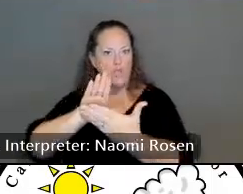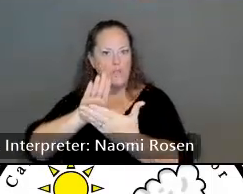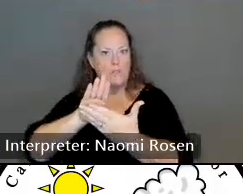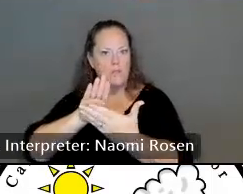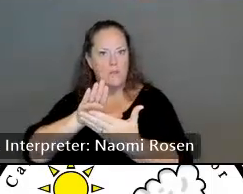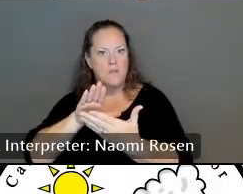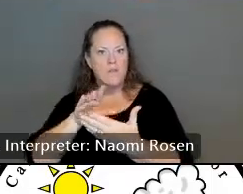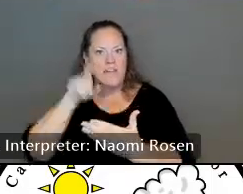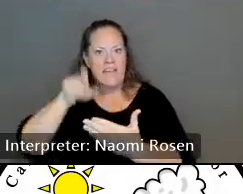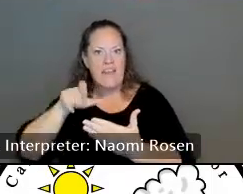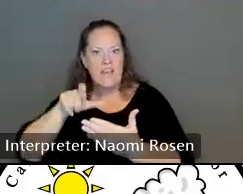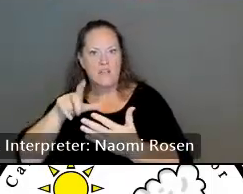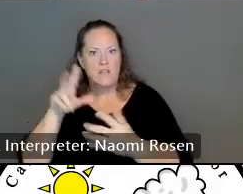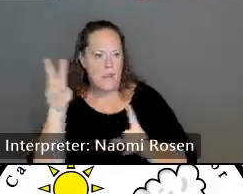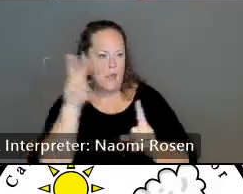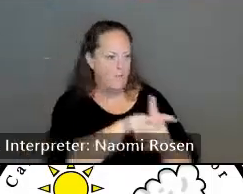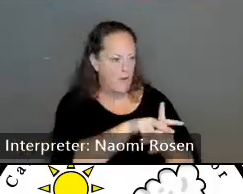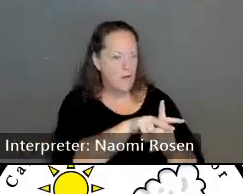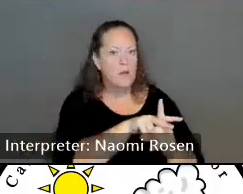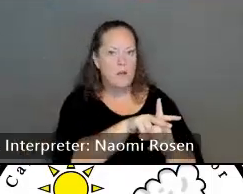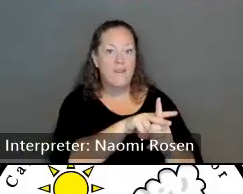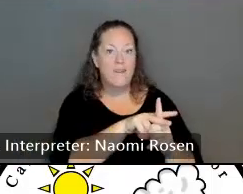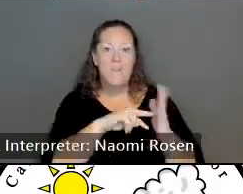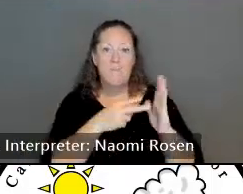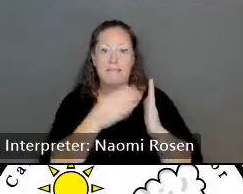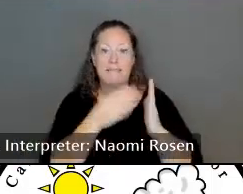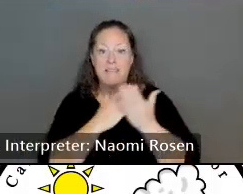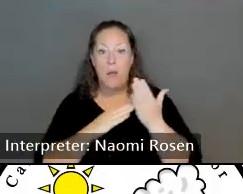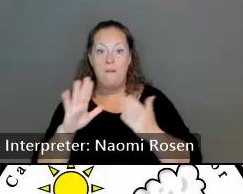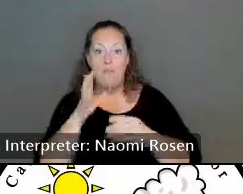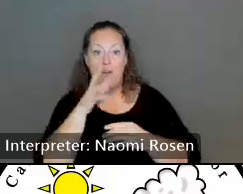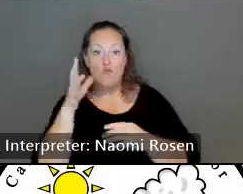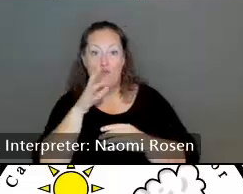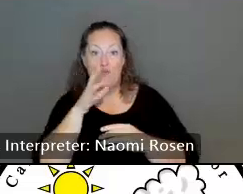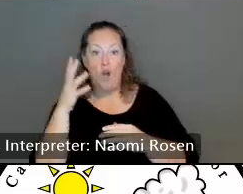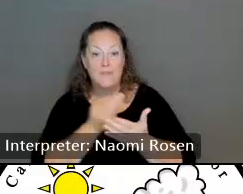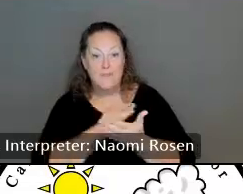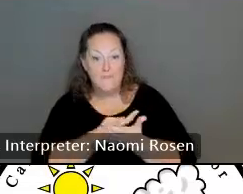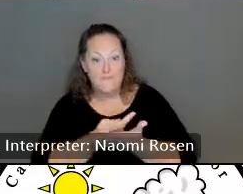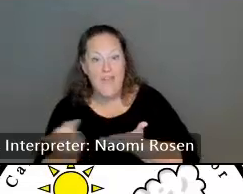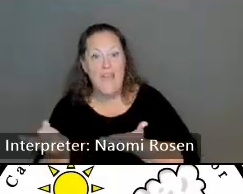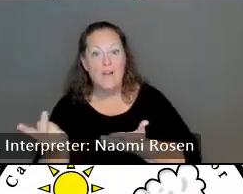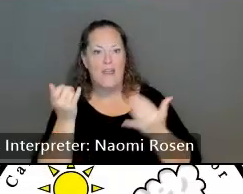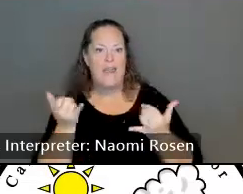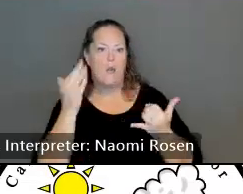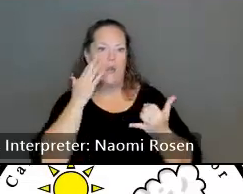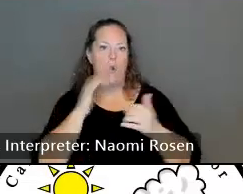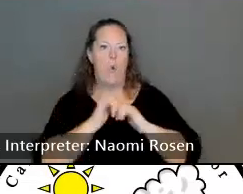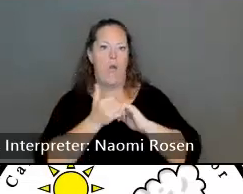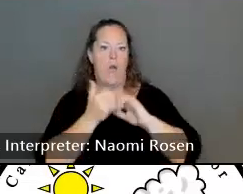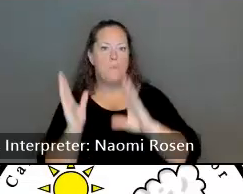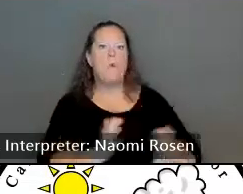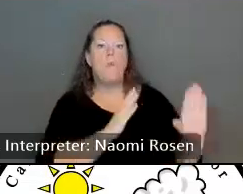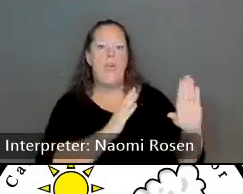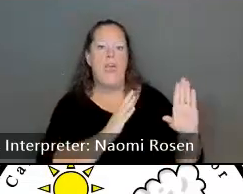implemented caused several crops to fail, and now they know how to prepare so that this doesn't happen again, and they know how